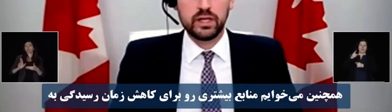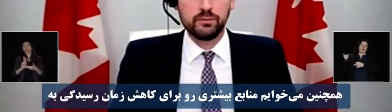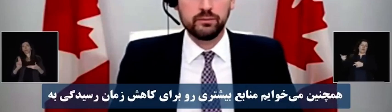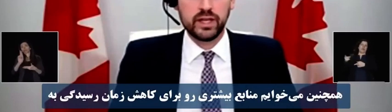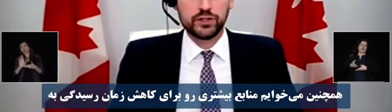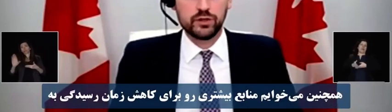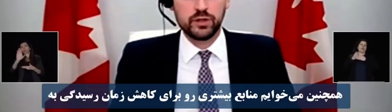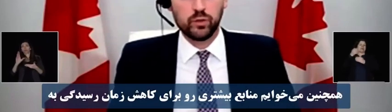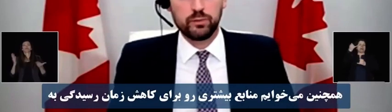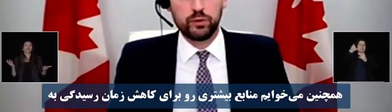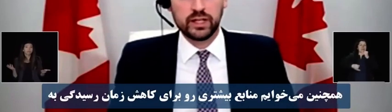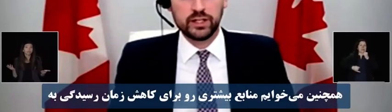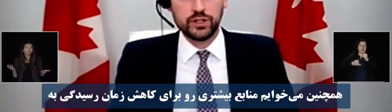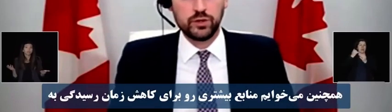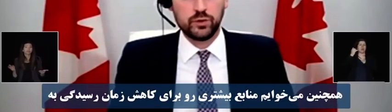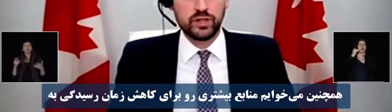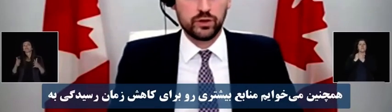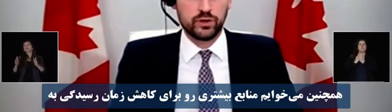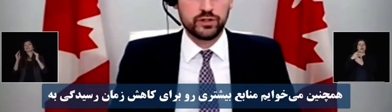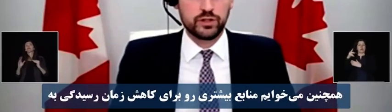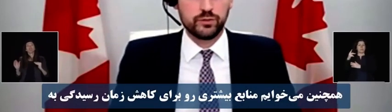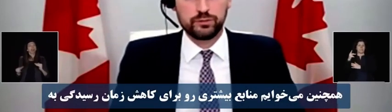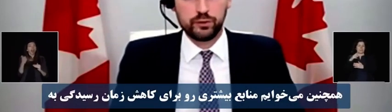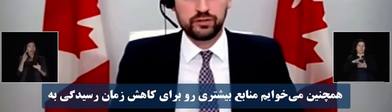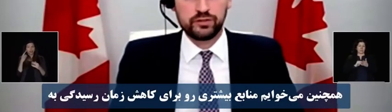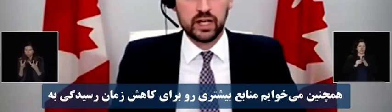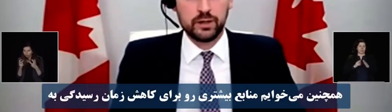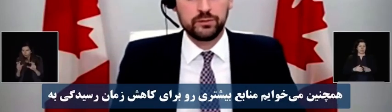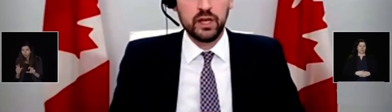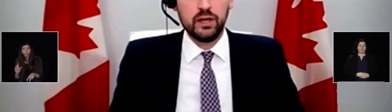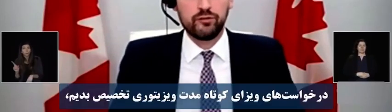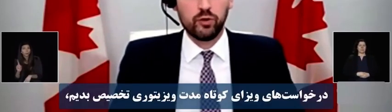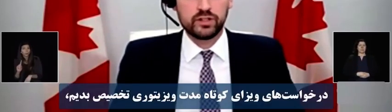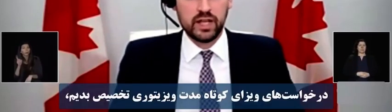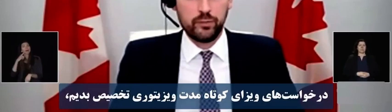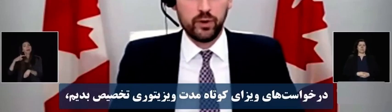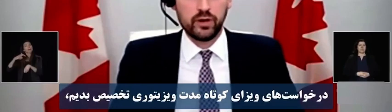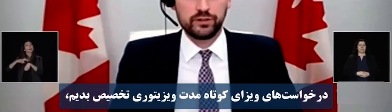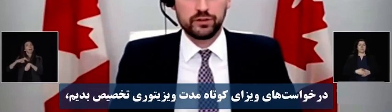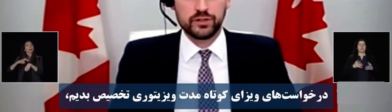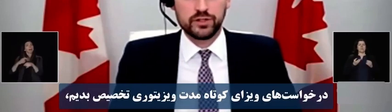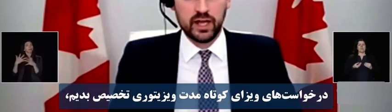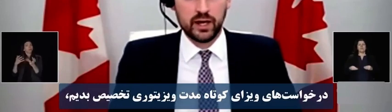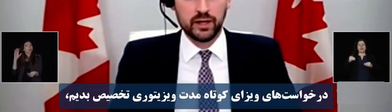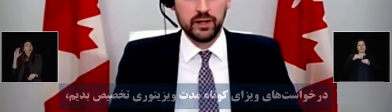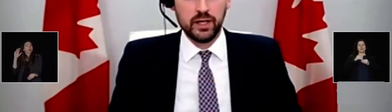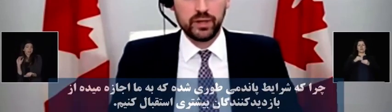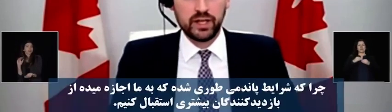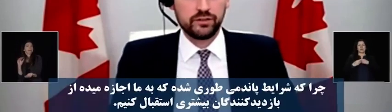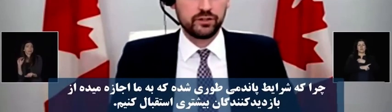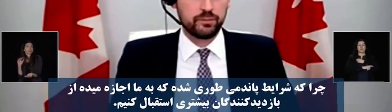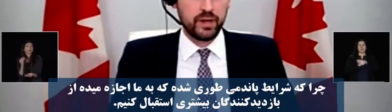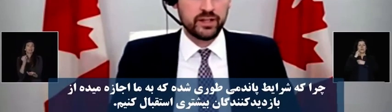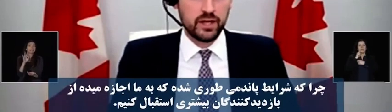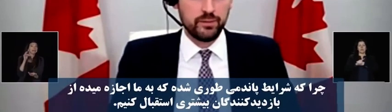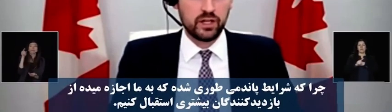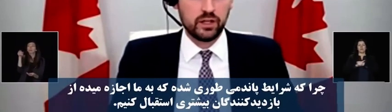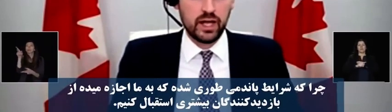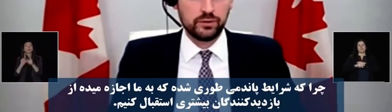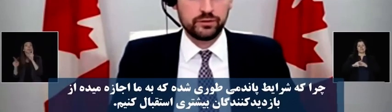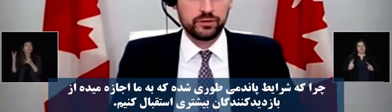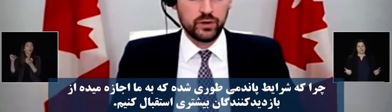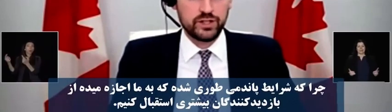to be making sure that we're putting additional resources to reduce processing times for temporary visitors to Canada. Because as the